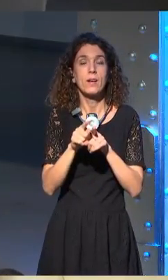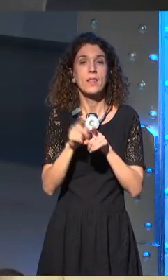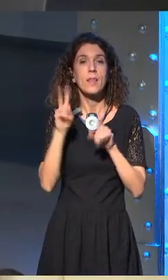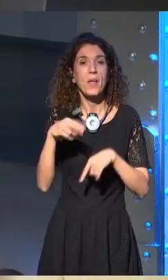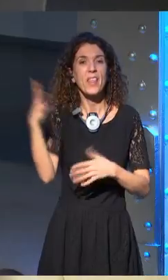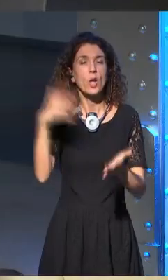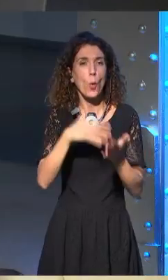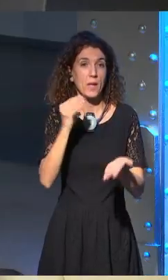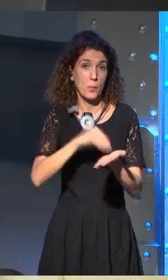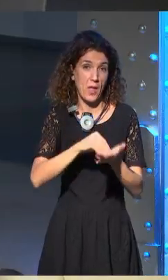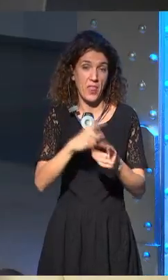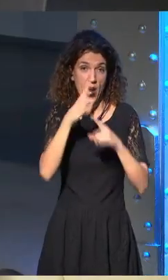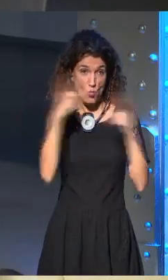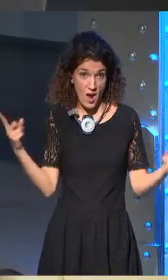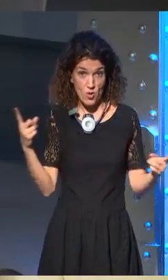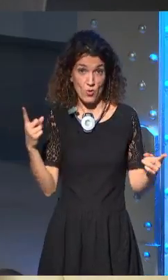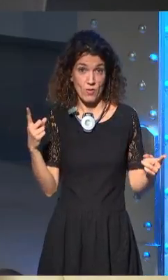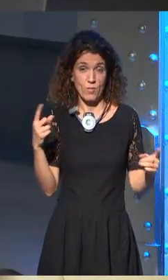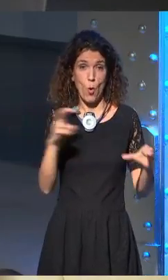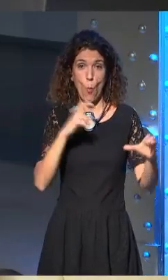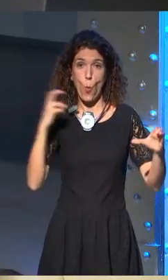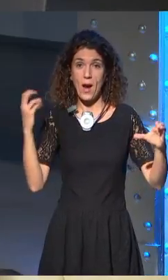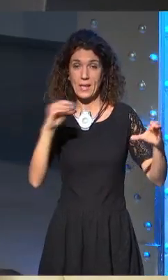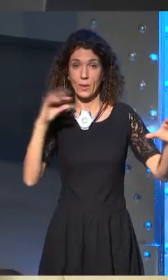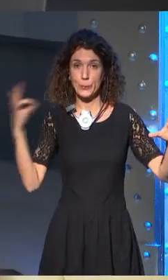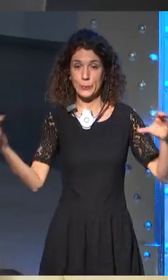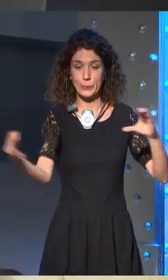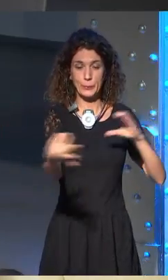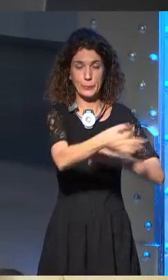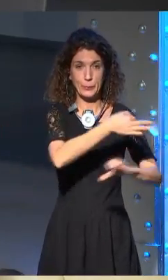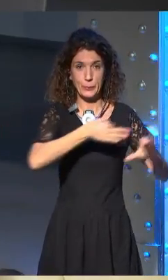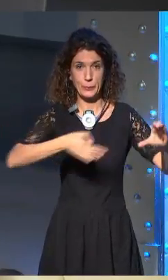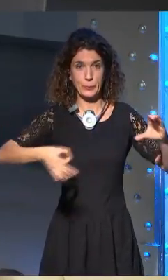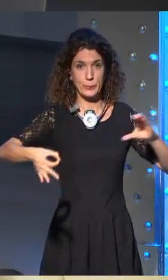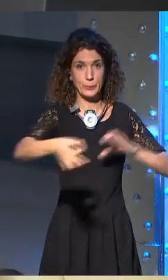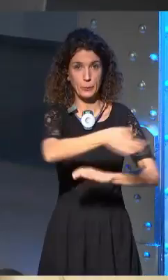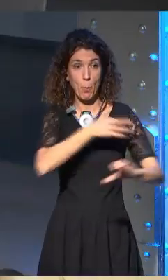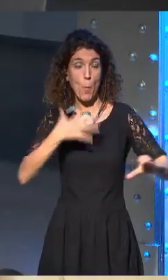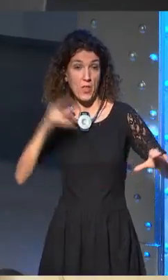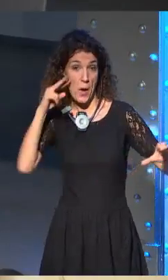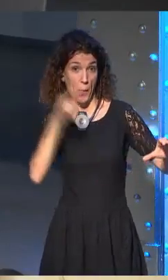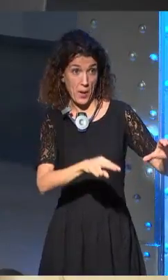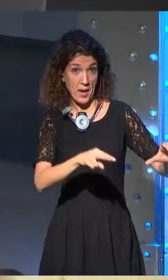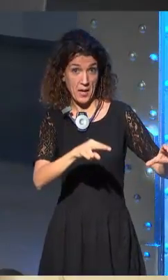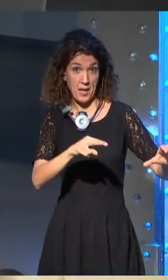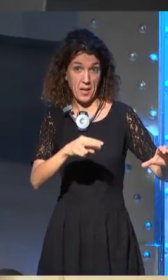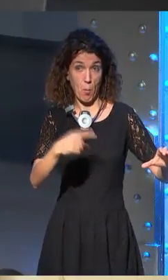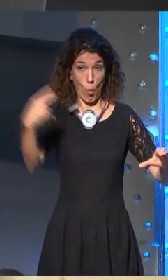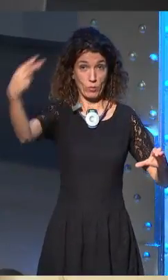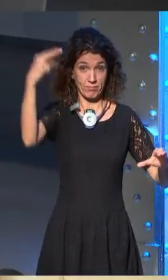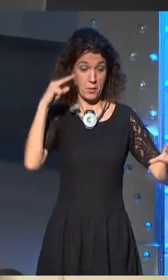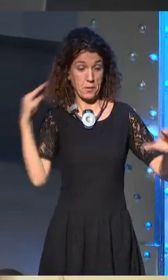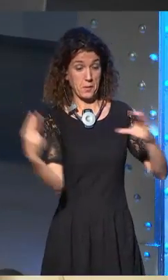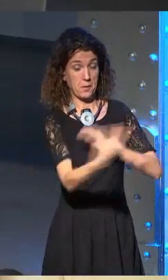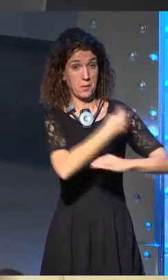you have visited many times from above. 5 times a year, I think. In one of the turns